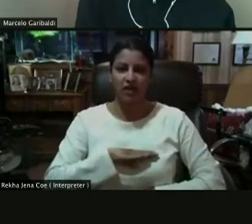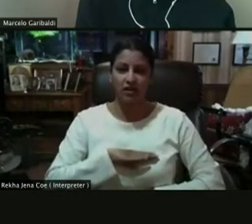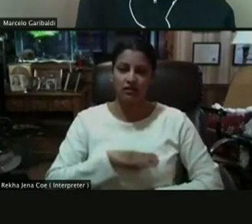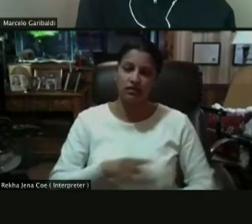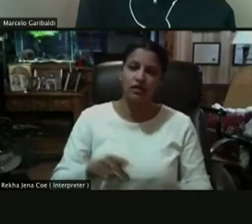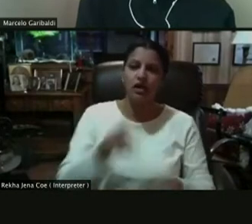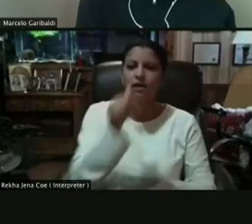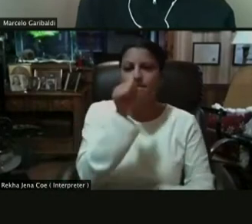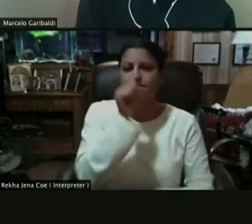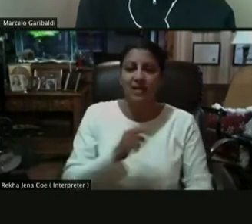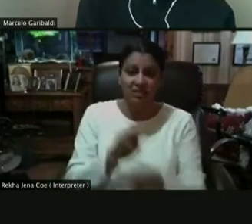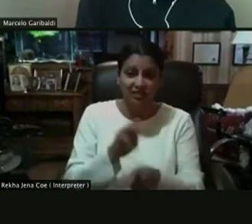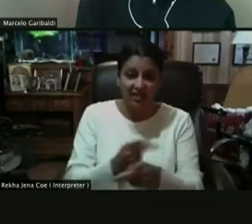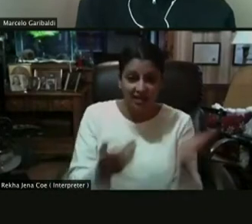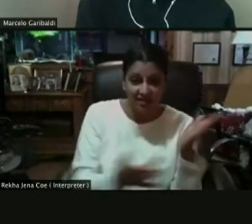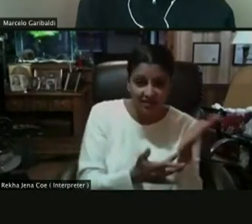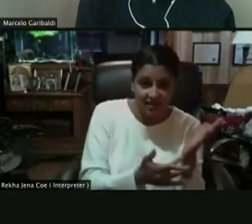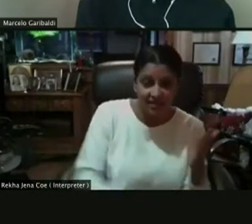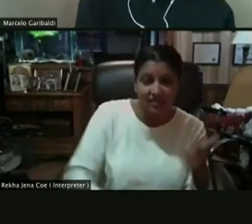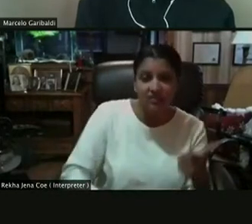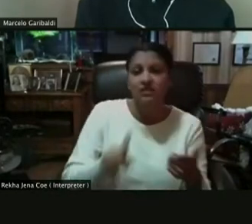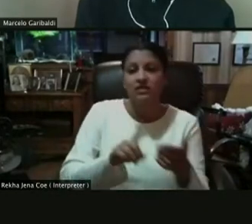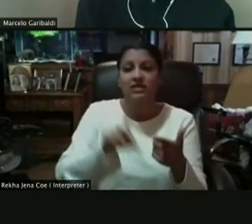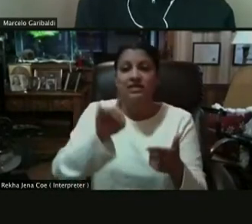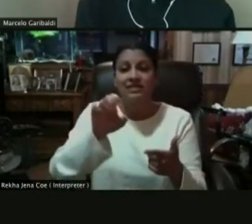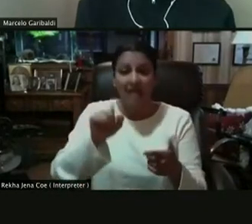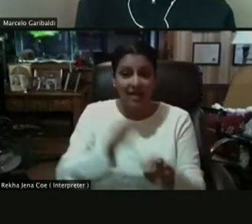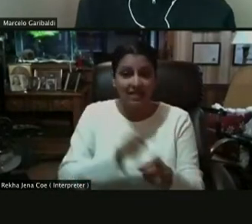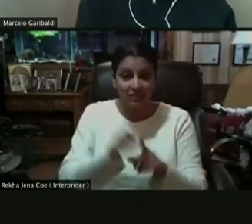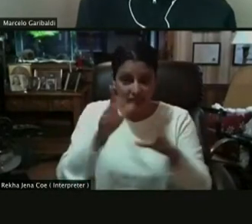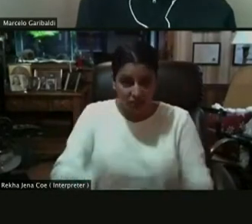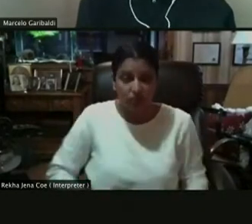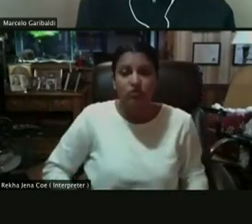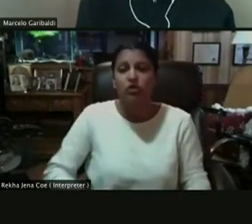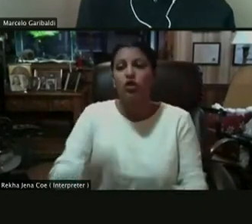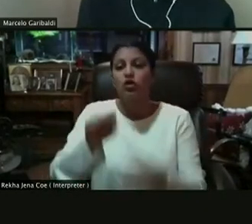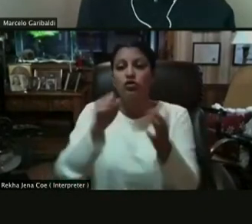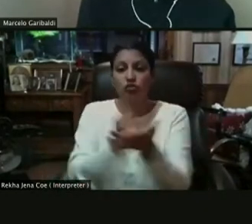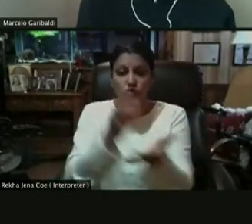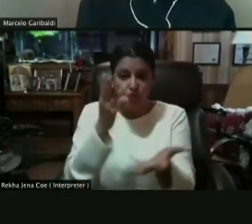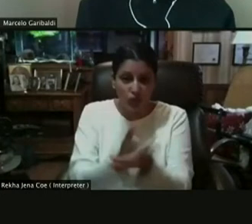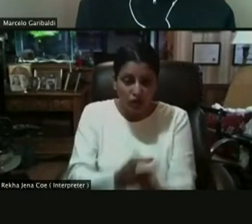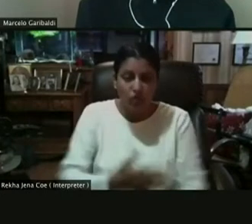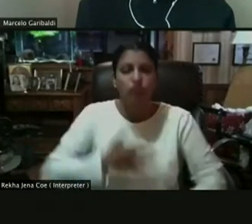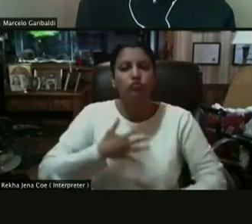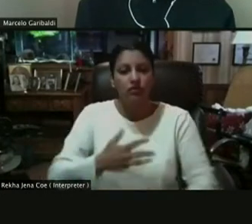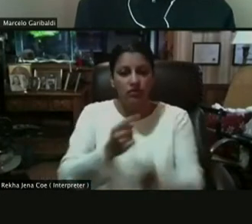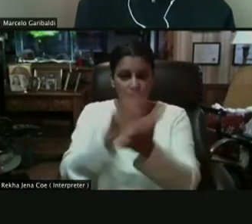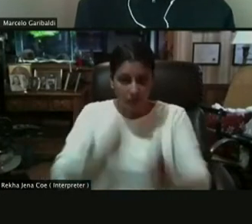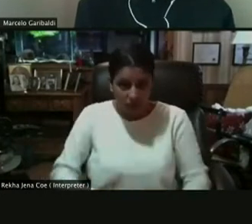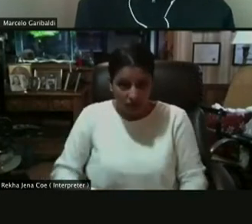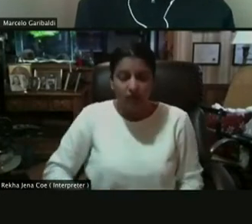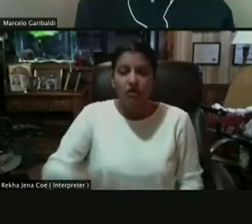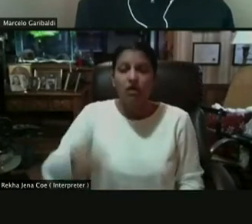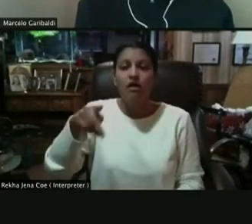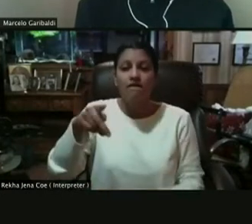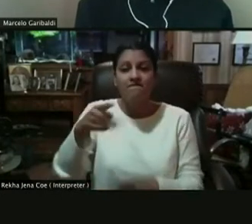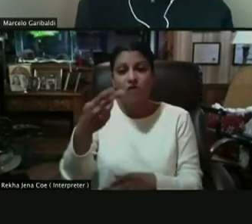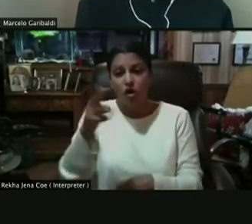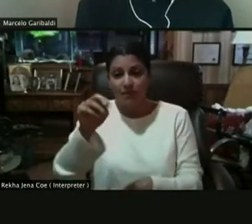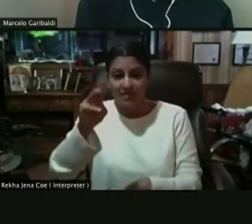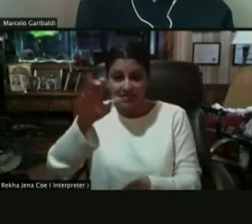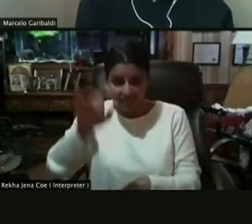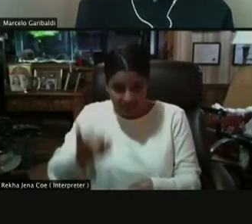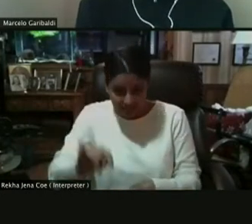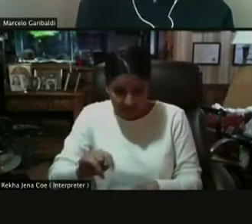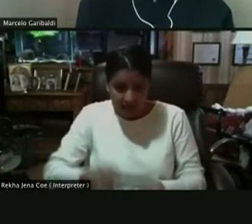care technicians, we need dietitians, social workers, physiotherapists, respiratory therapists, pharmacists we talked about, engineers we talked